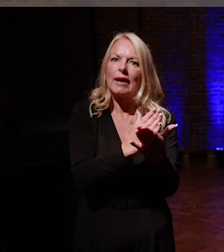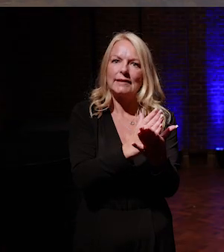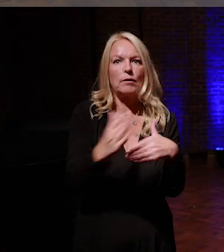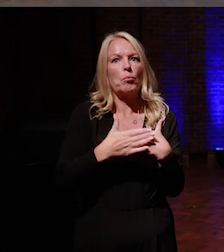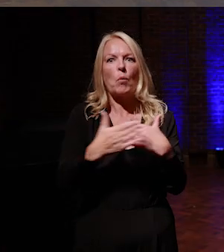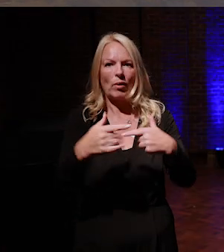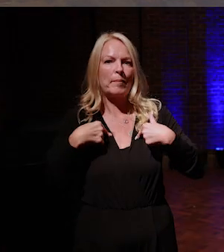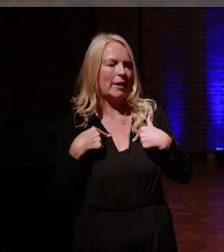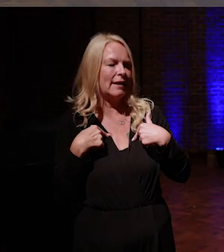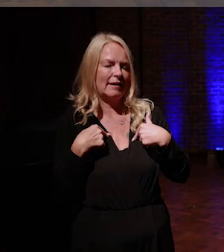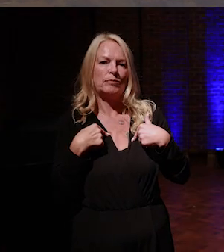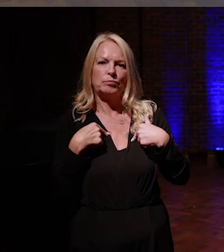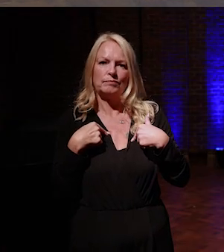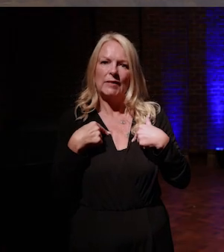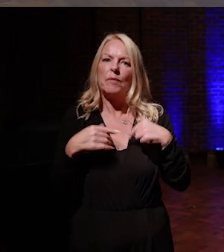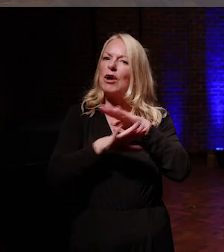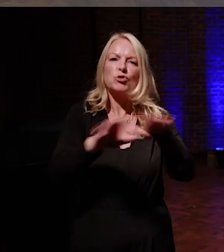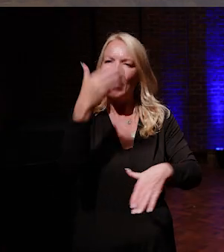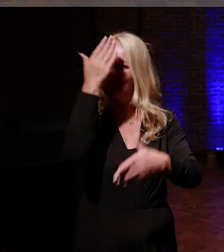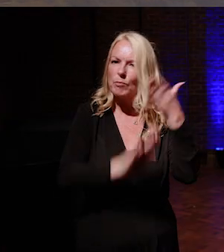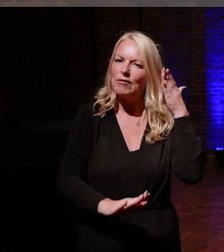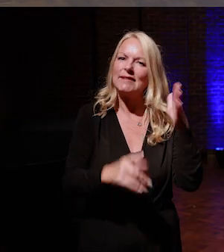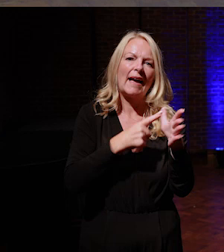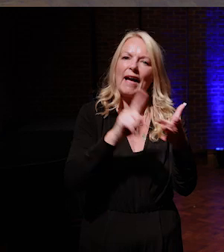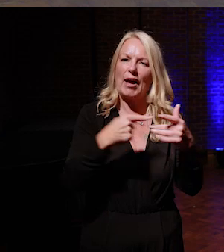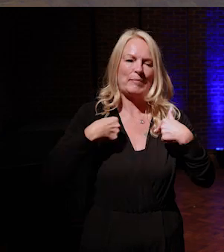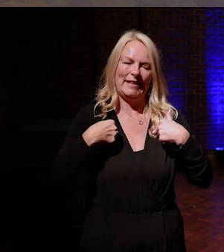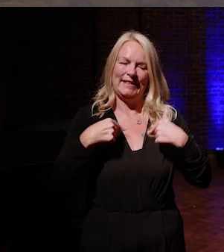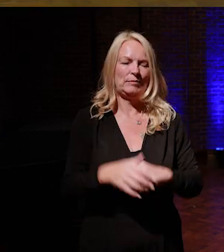myself. But I don't have as much experience as the AI.